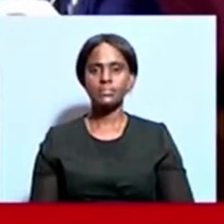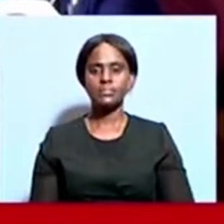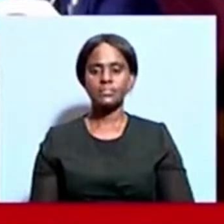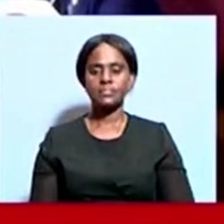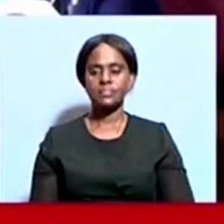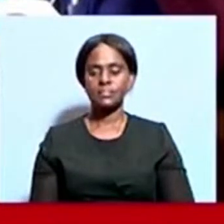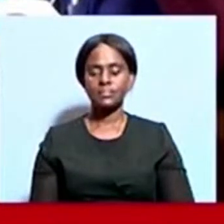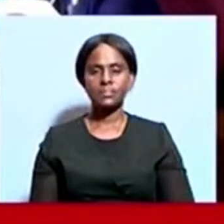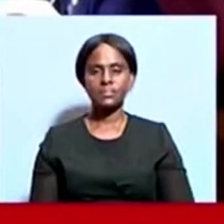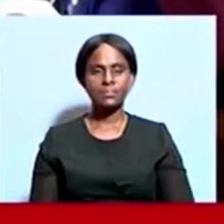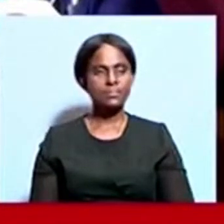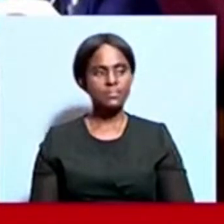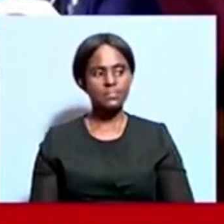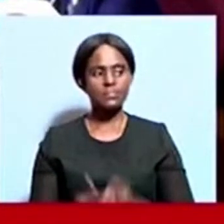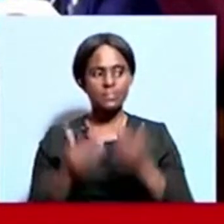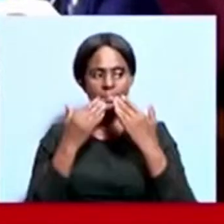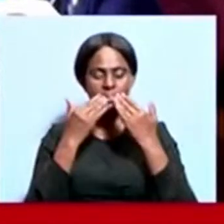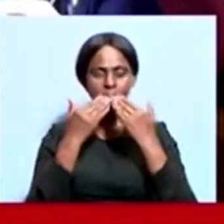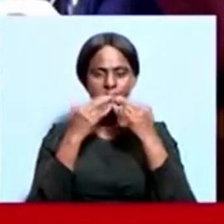Thank you